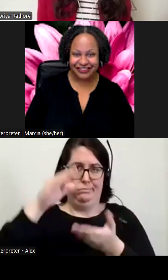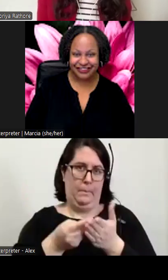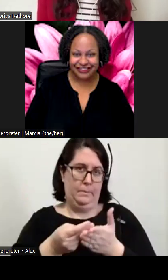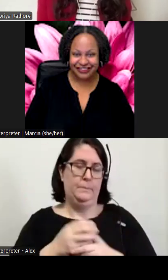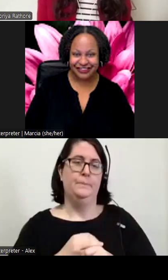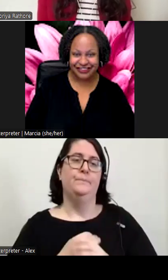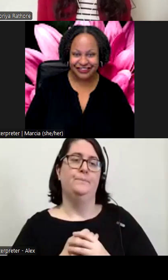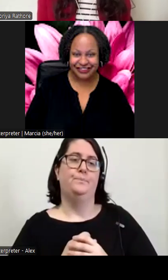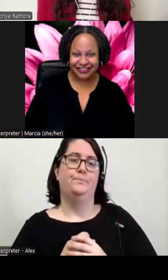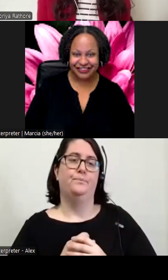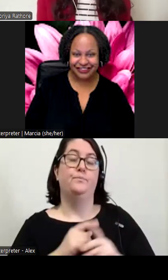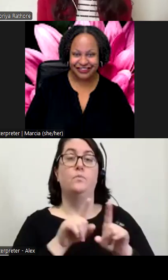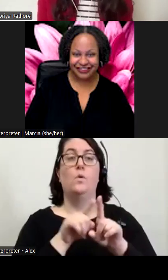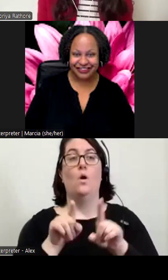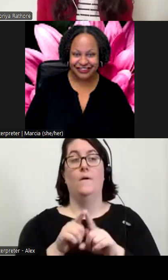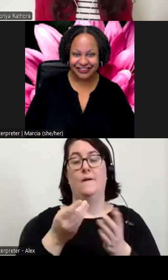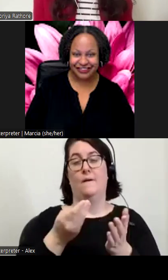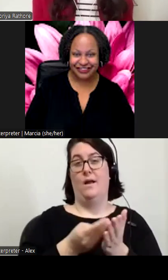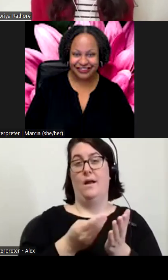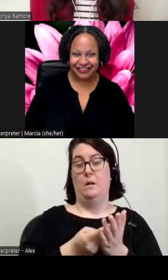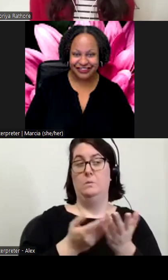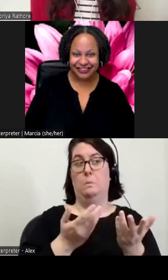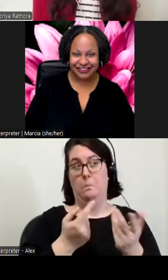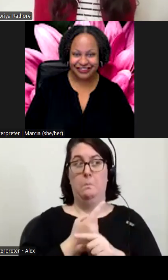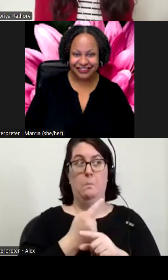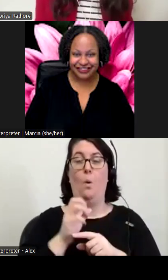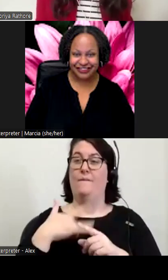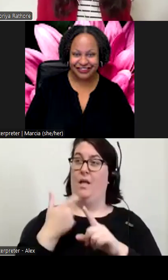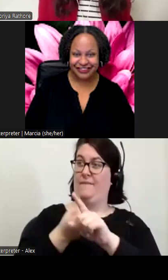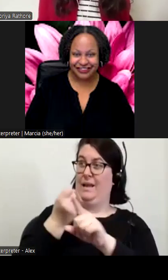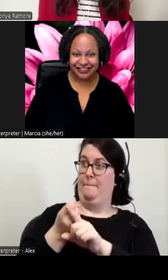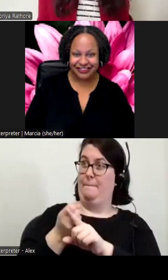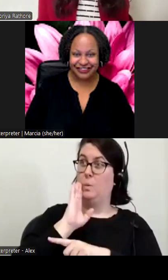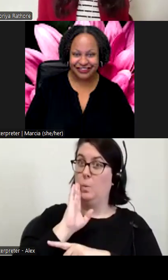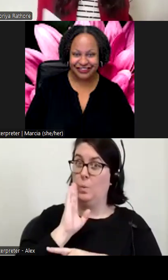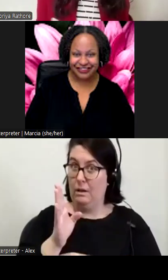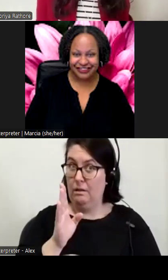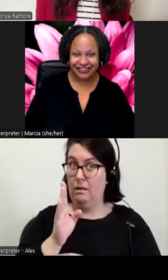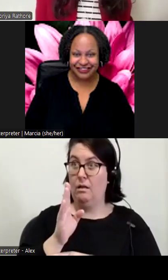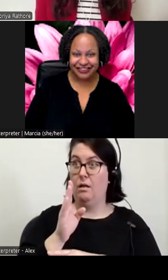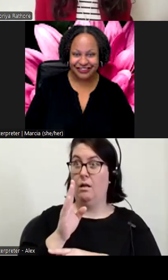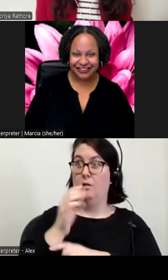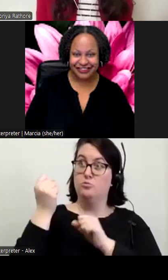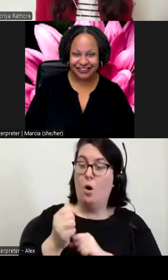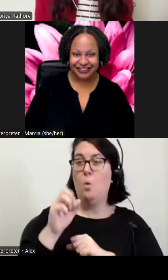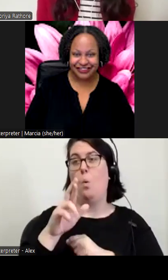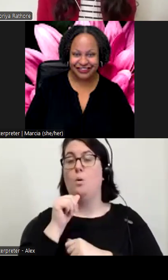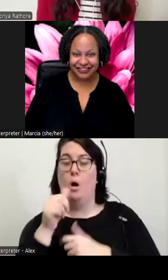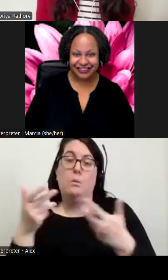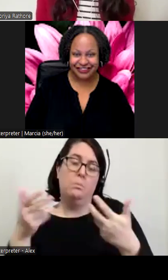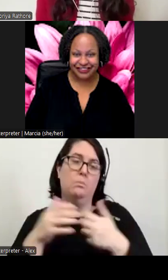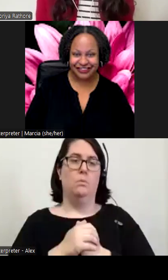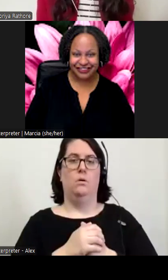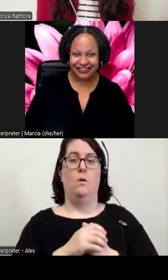They also look at financial viability and the impact that they think the project will have on the literary field. They also have to work